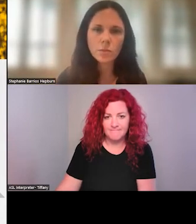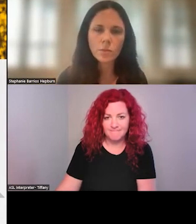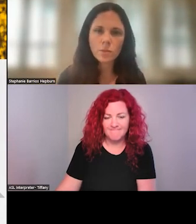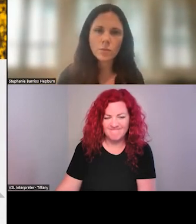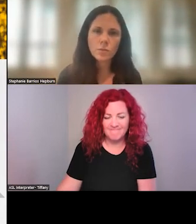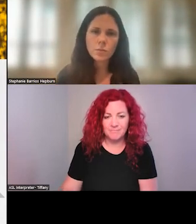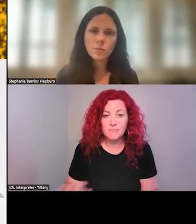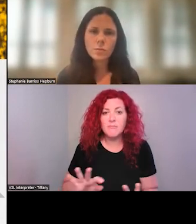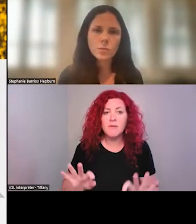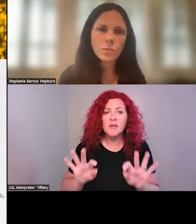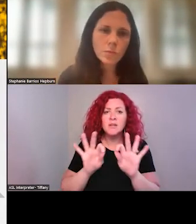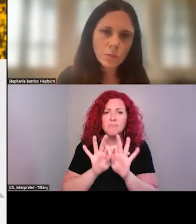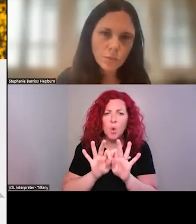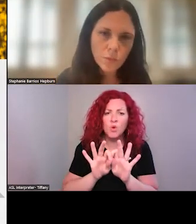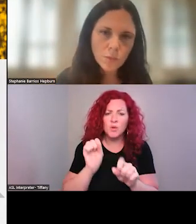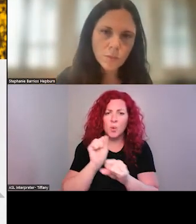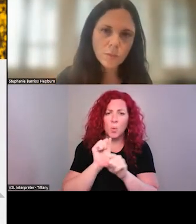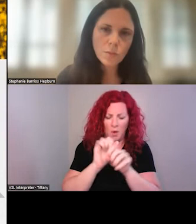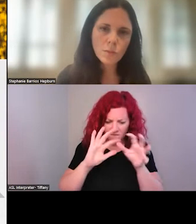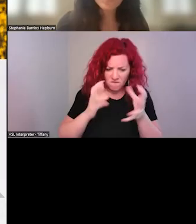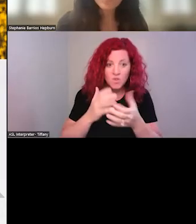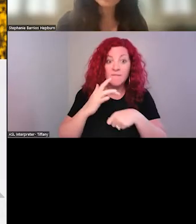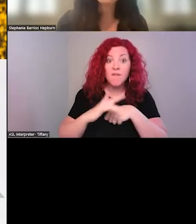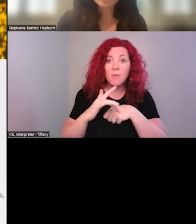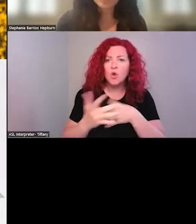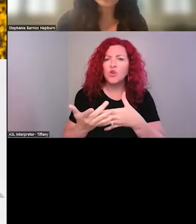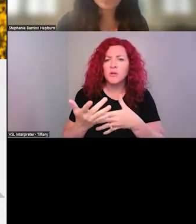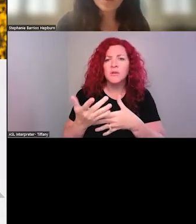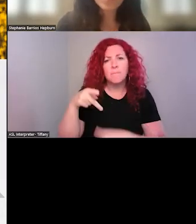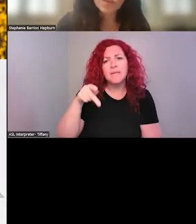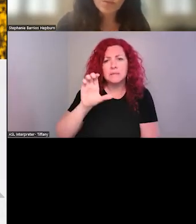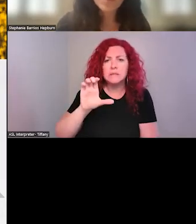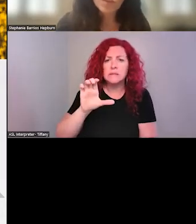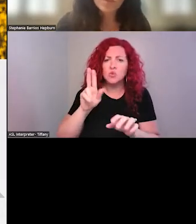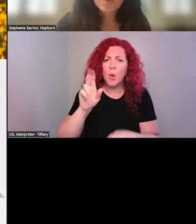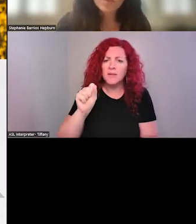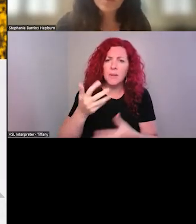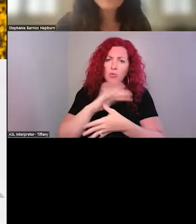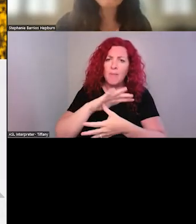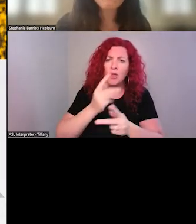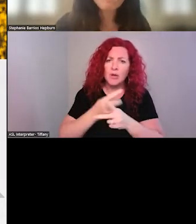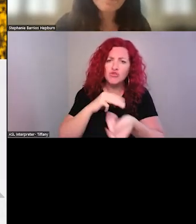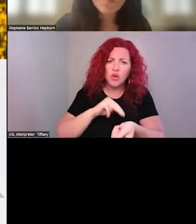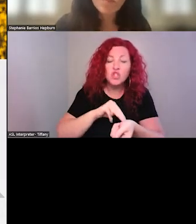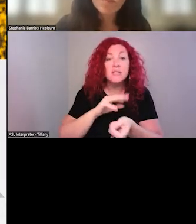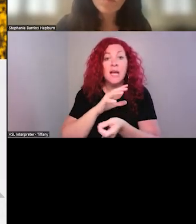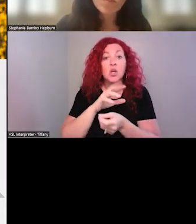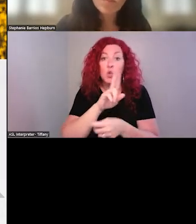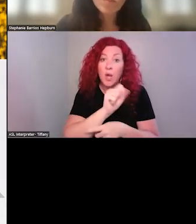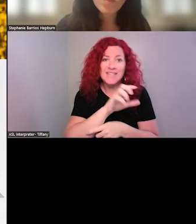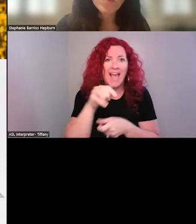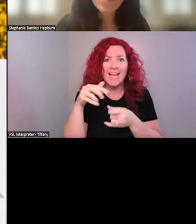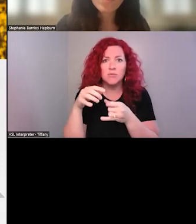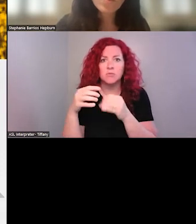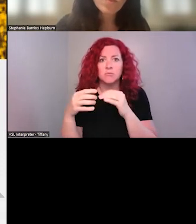workforce that's available to us are all the primary care physicians in the US, including those in rural areas. What we know about those